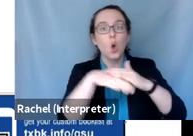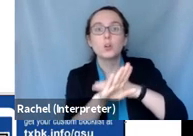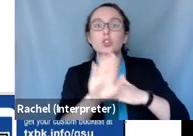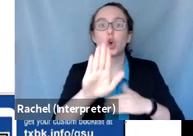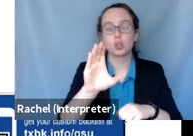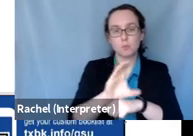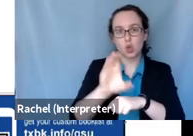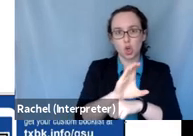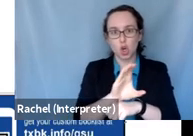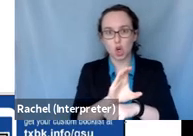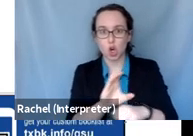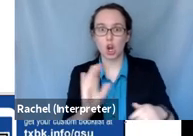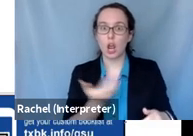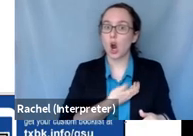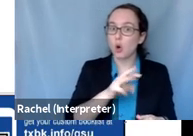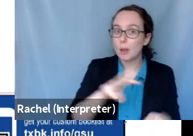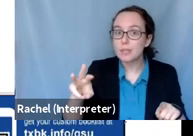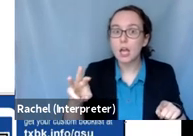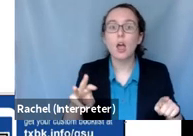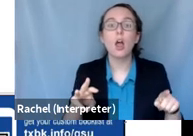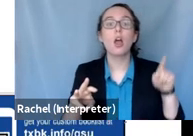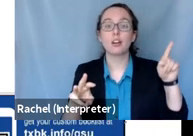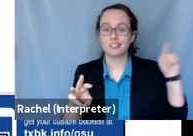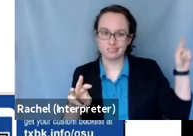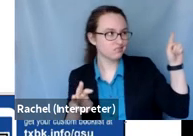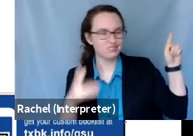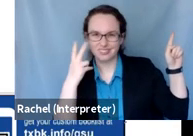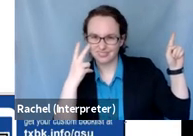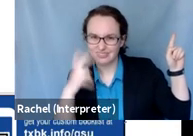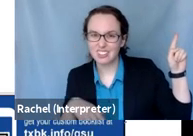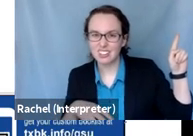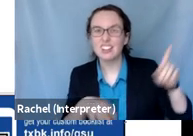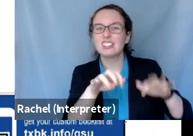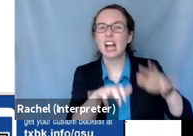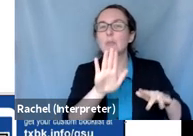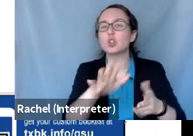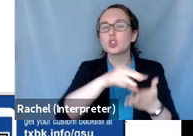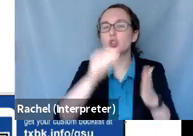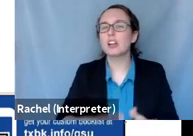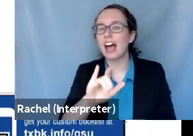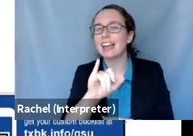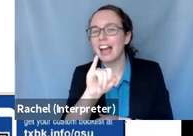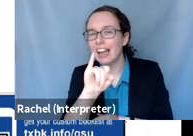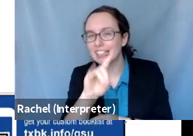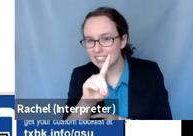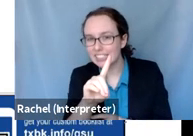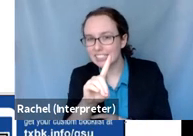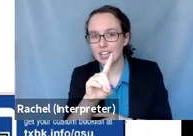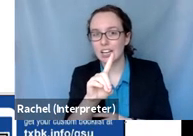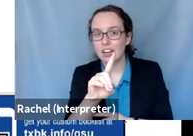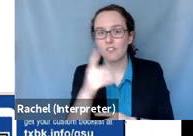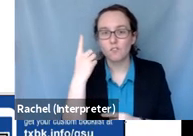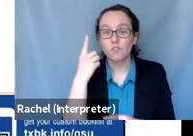for this access here, prompting you to type in your student ID. Once you type in your student ID,